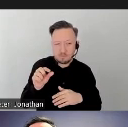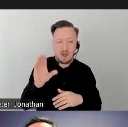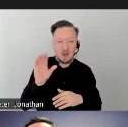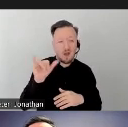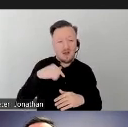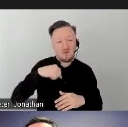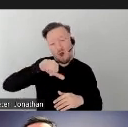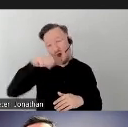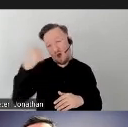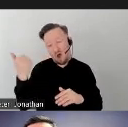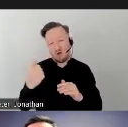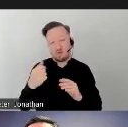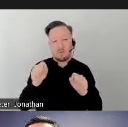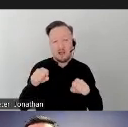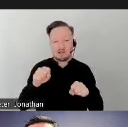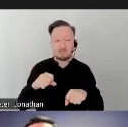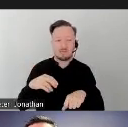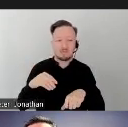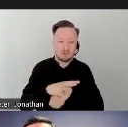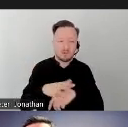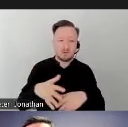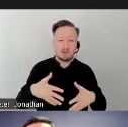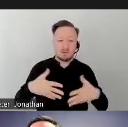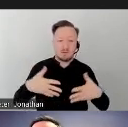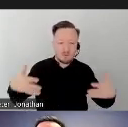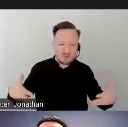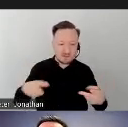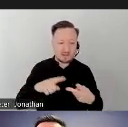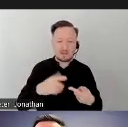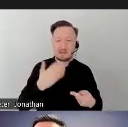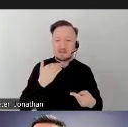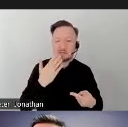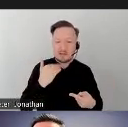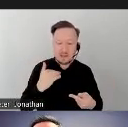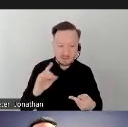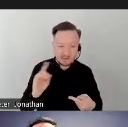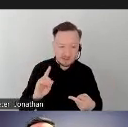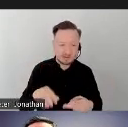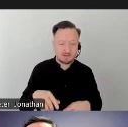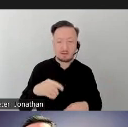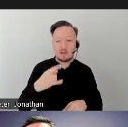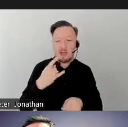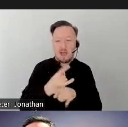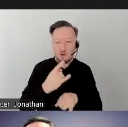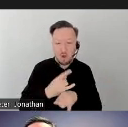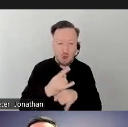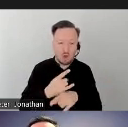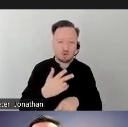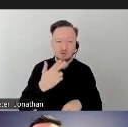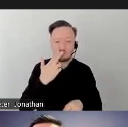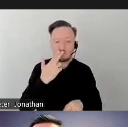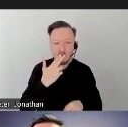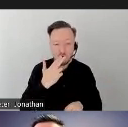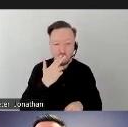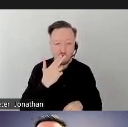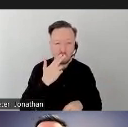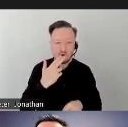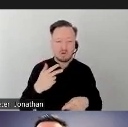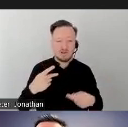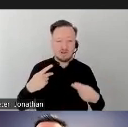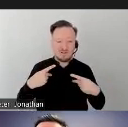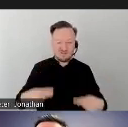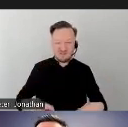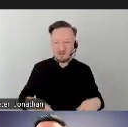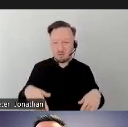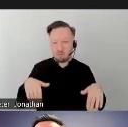as metabolic syndrome, obesity, diabetes, alcohol use, smoking, physical inactivity. All